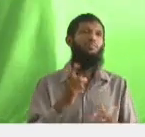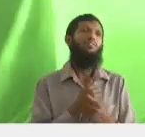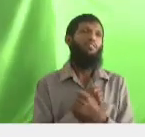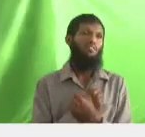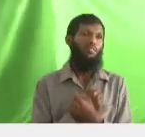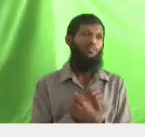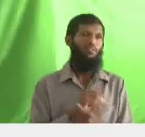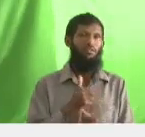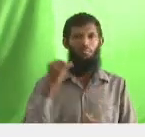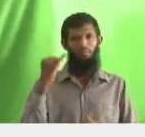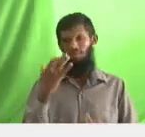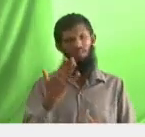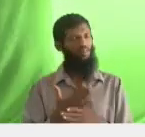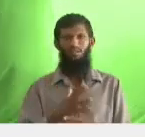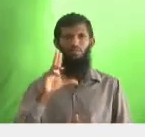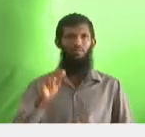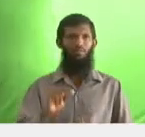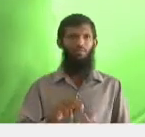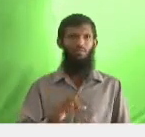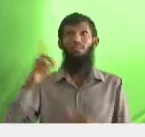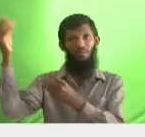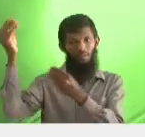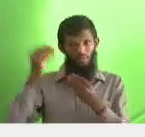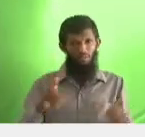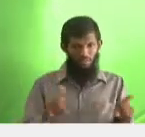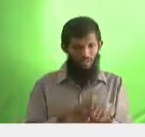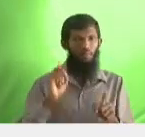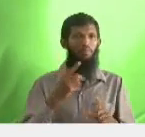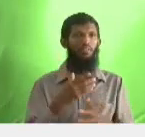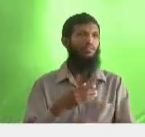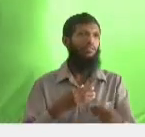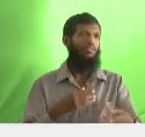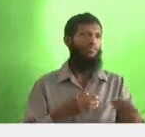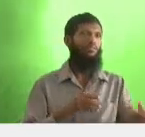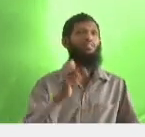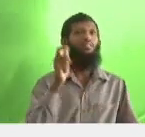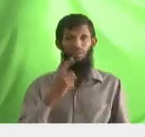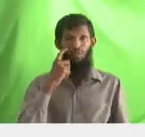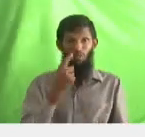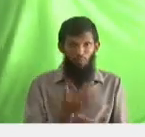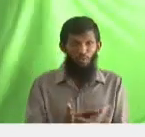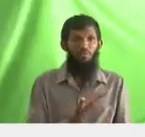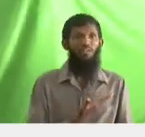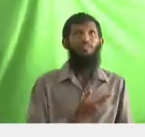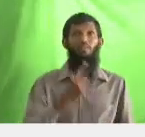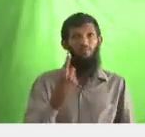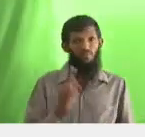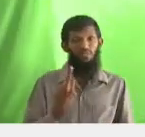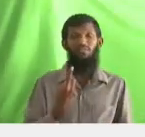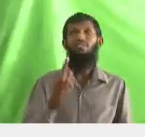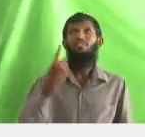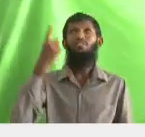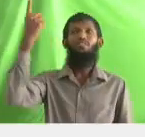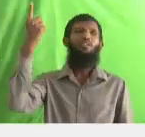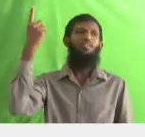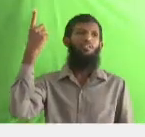he wants you to give from what he gave you, subhanallah, in order to prove that he comes first. Remember, no